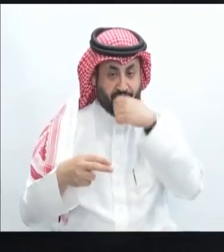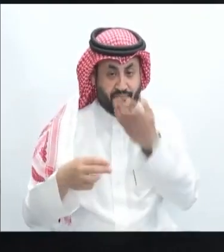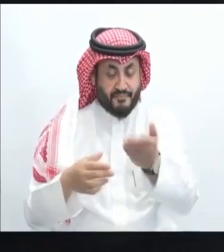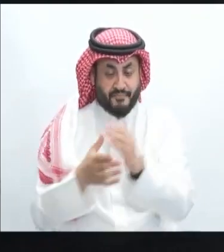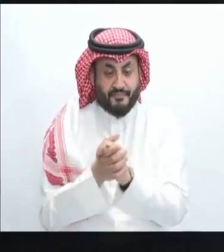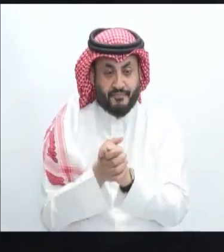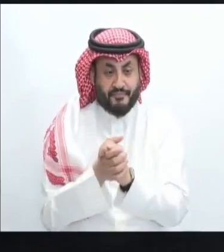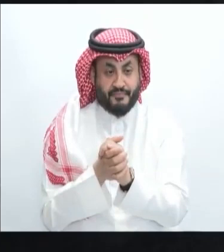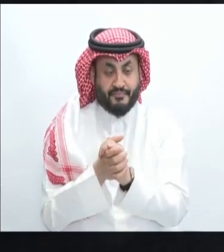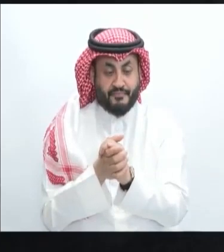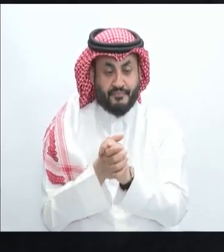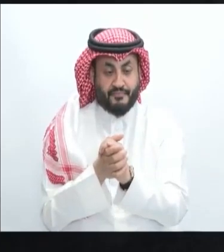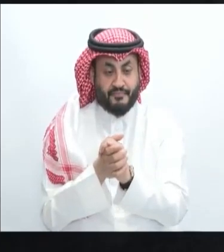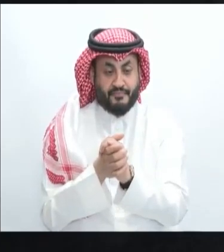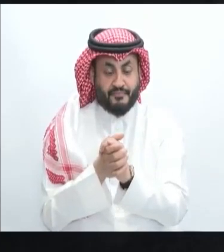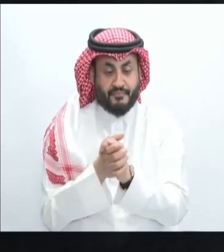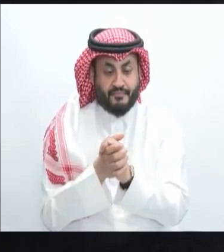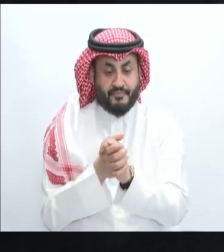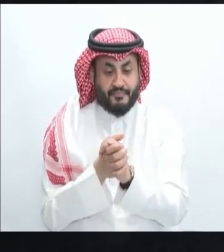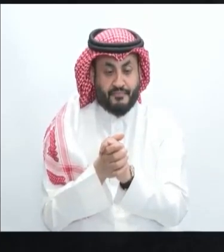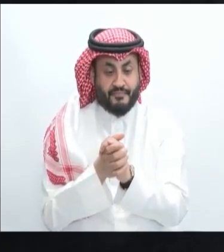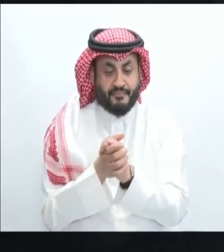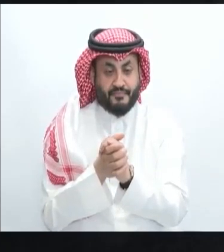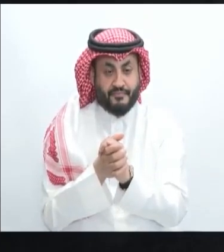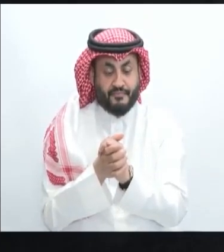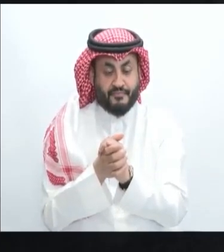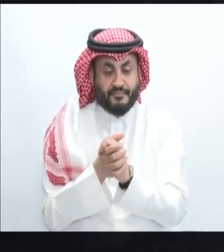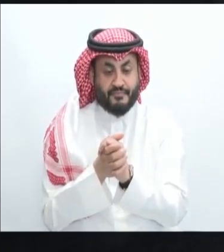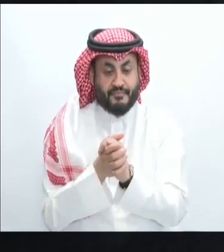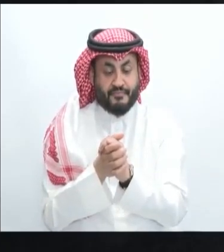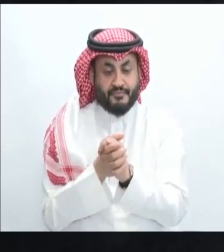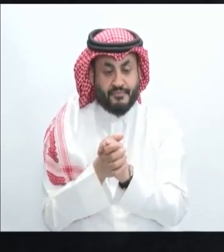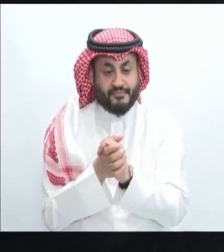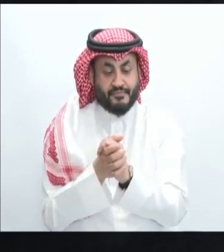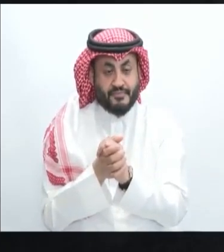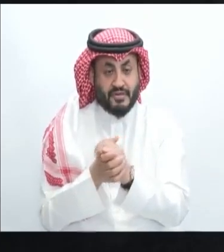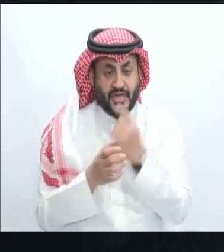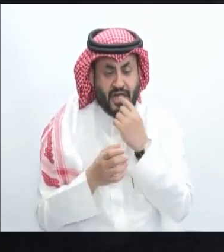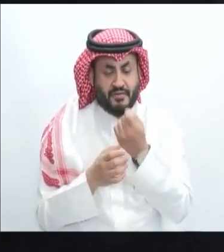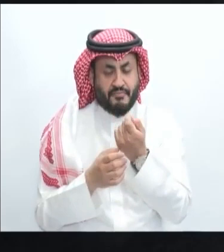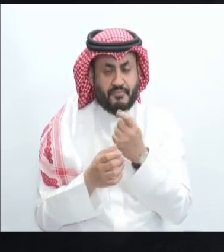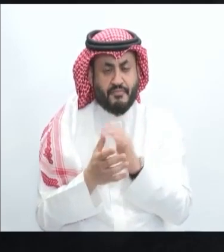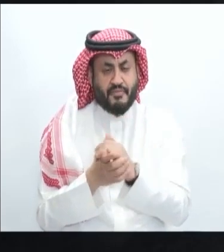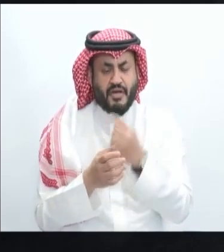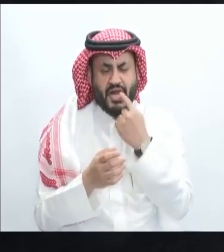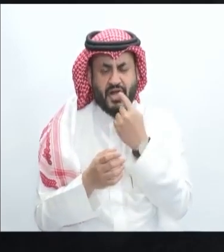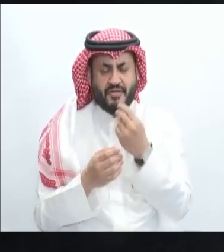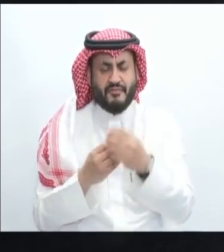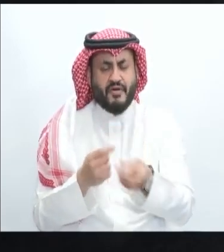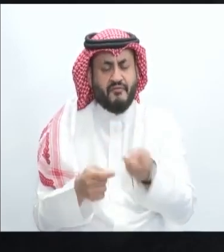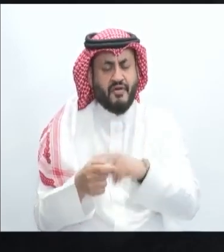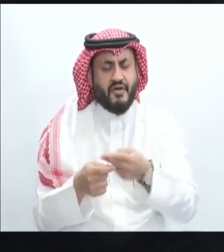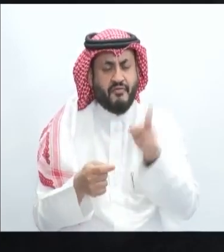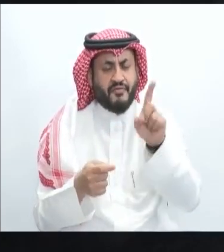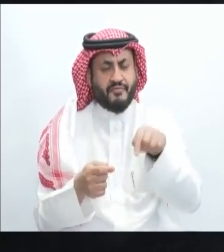is important that I do brush my teeth and take care of my teeth every